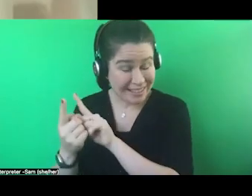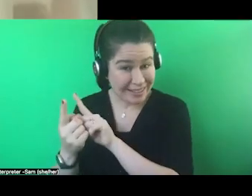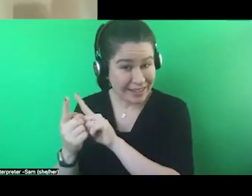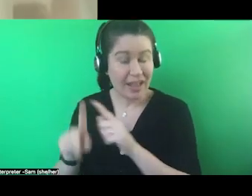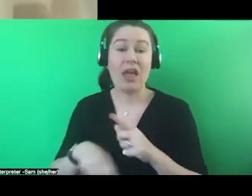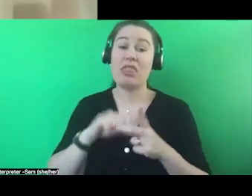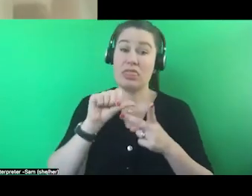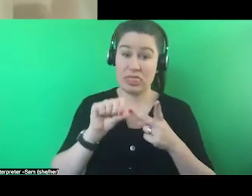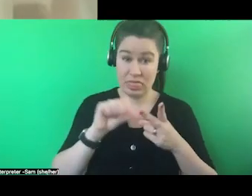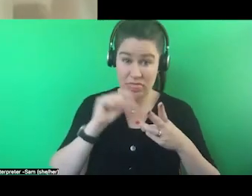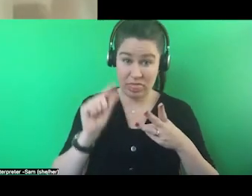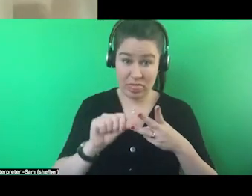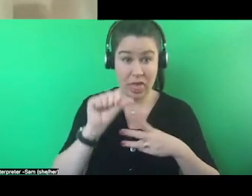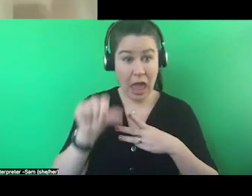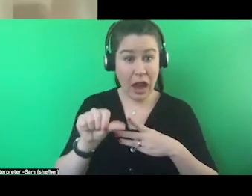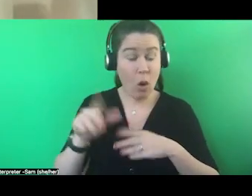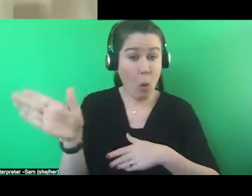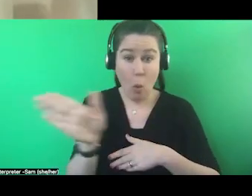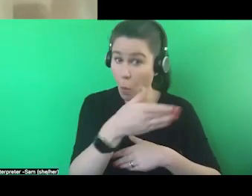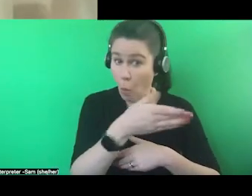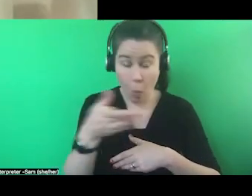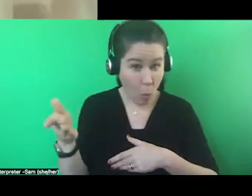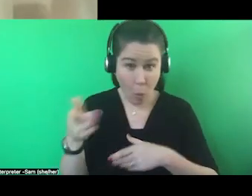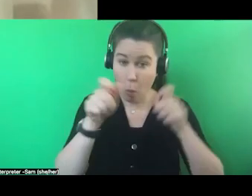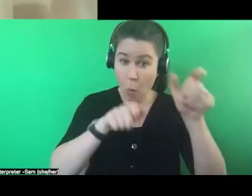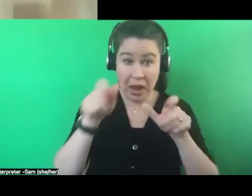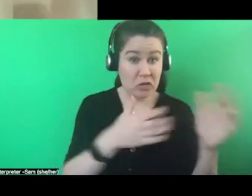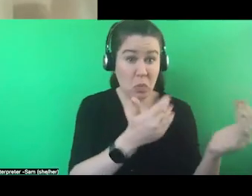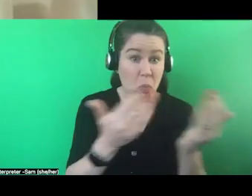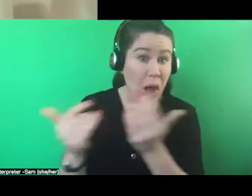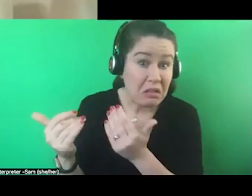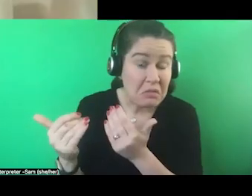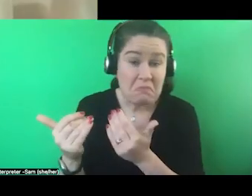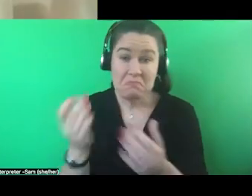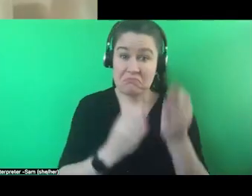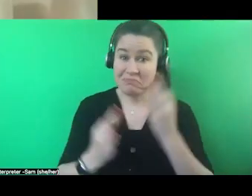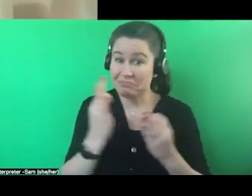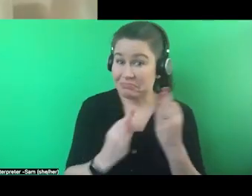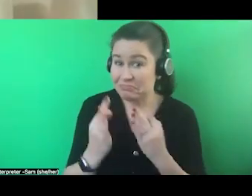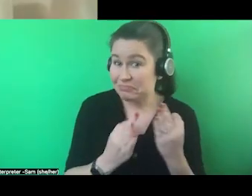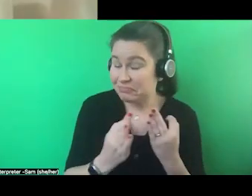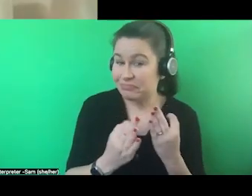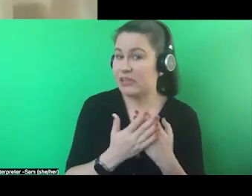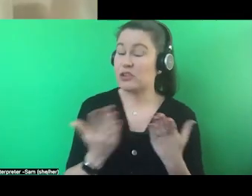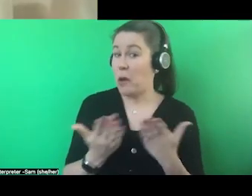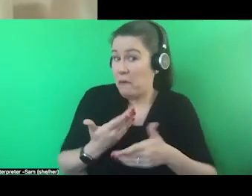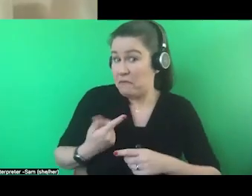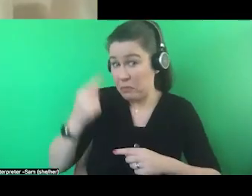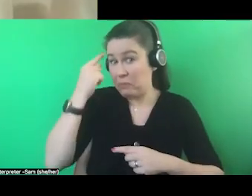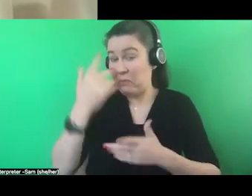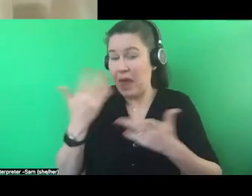that, all our guests will answer your questions. So please send to us your questions. Tell